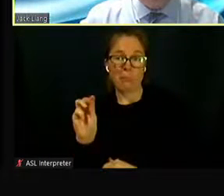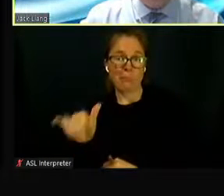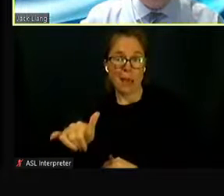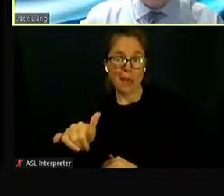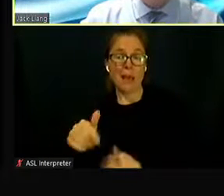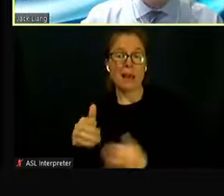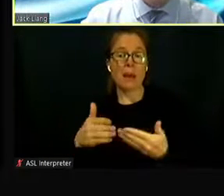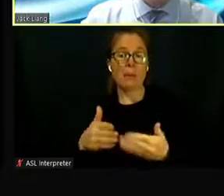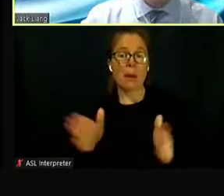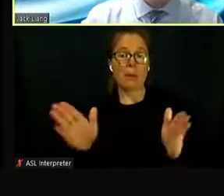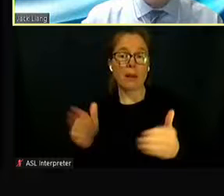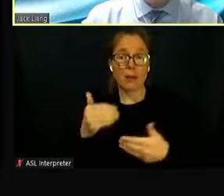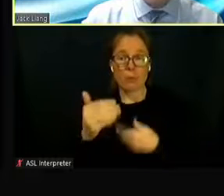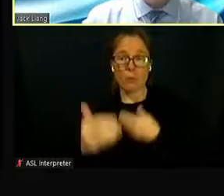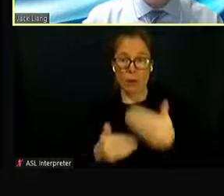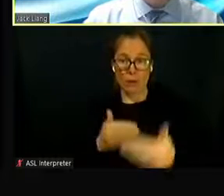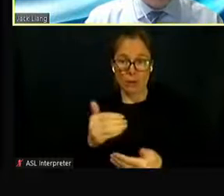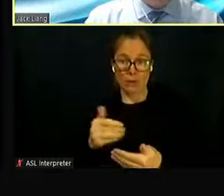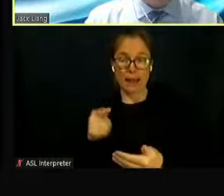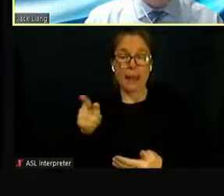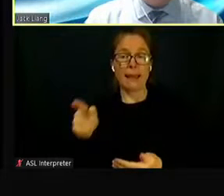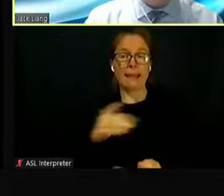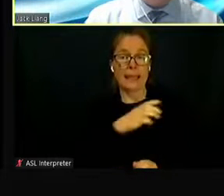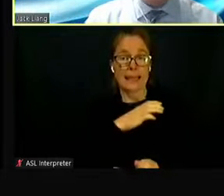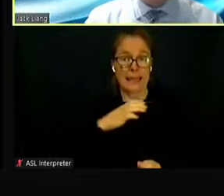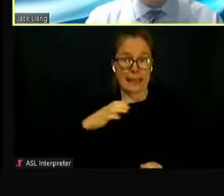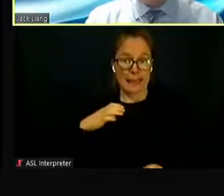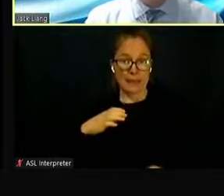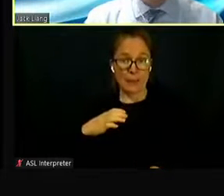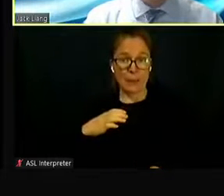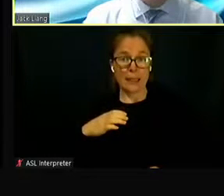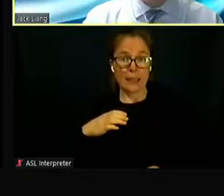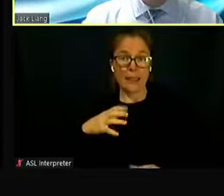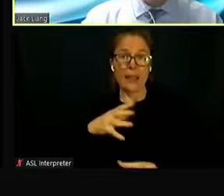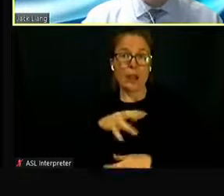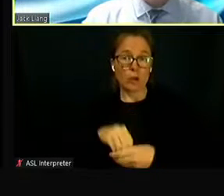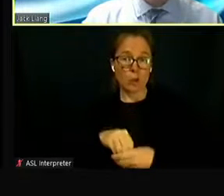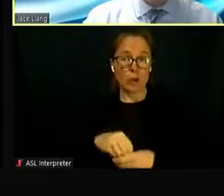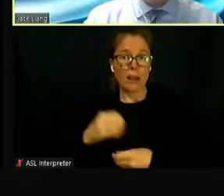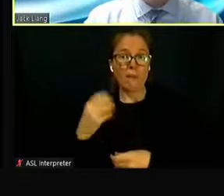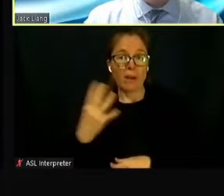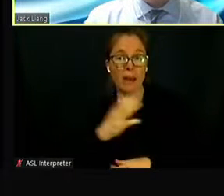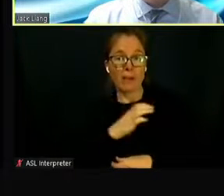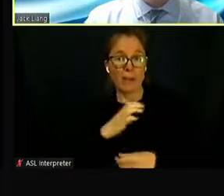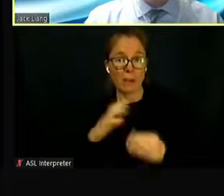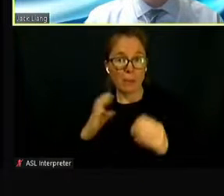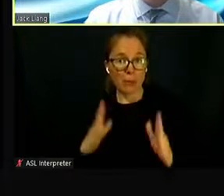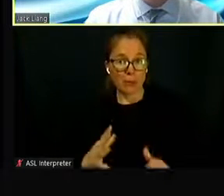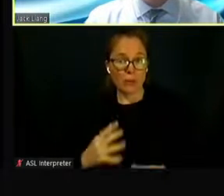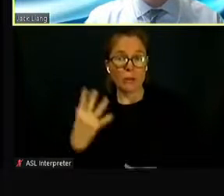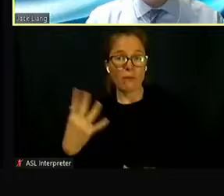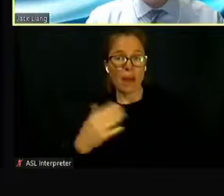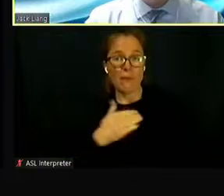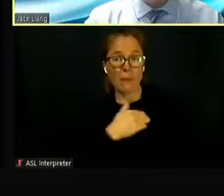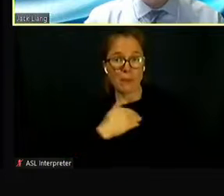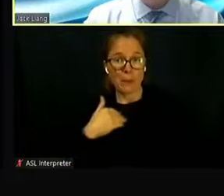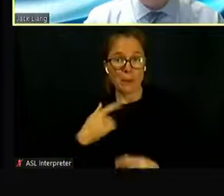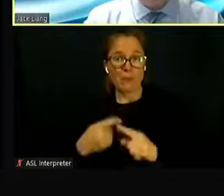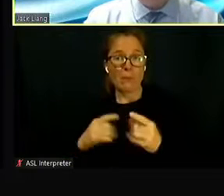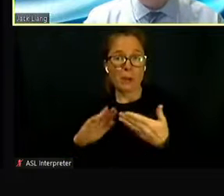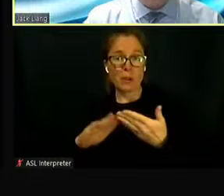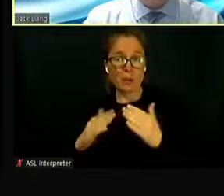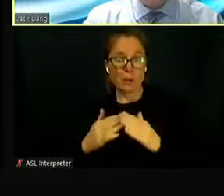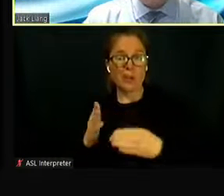public process. That's where the budget committee, a 10-member committee, including 5 commissioners and 5 community members, to hear the